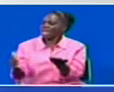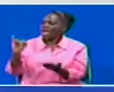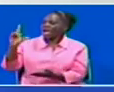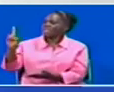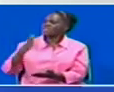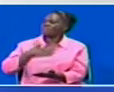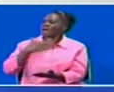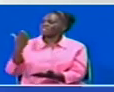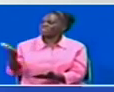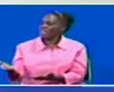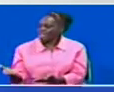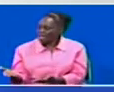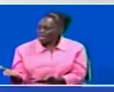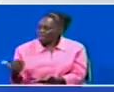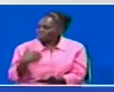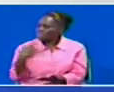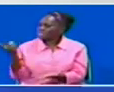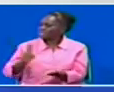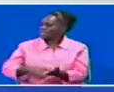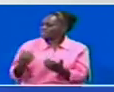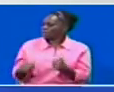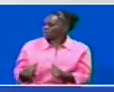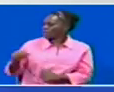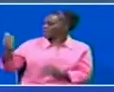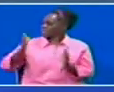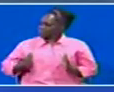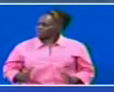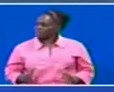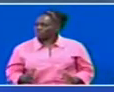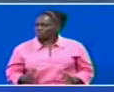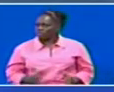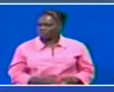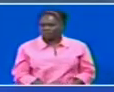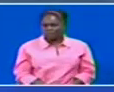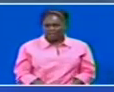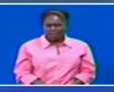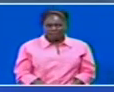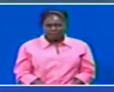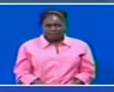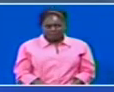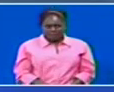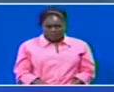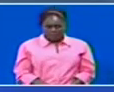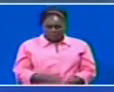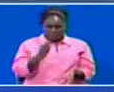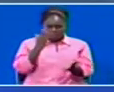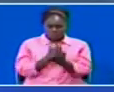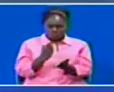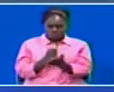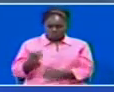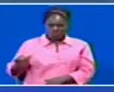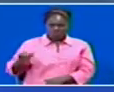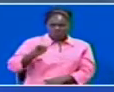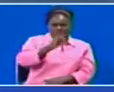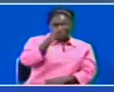card registered as a voter somebody else's under somebody else's name." Let's hear from Adam Zolo before we come to you. In fact, in Embakasi, one